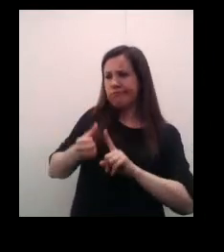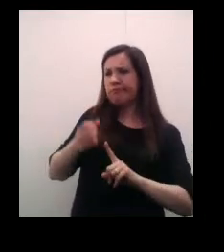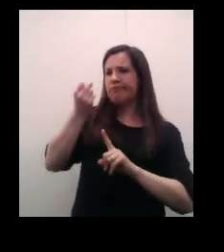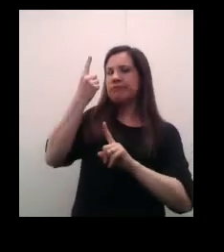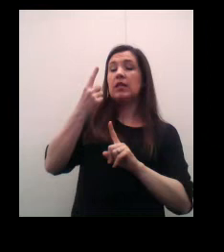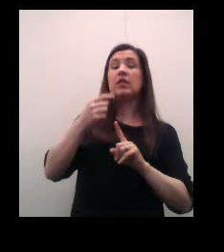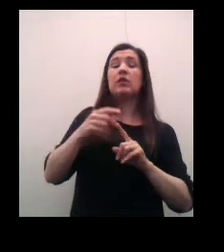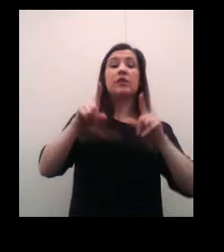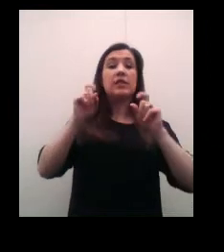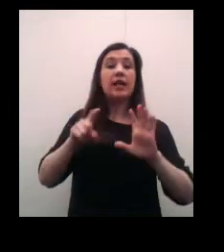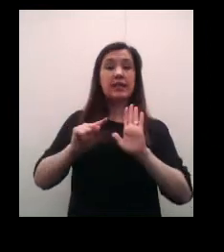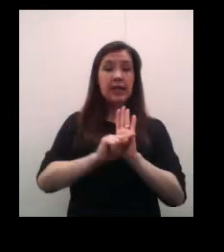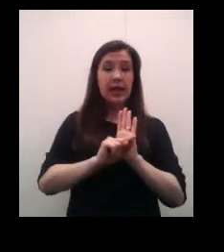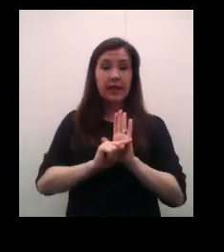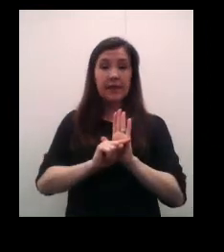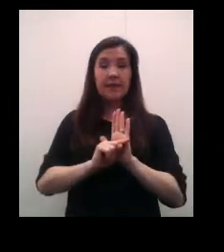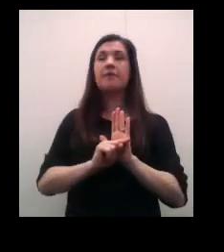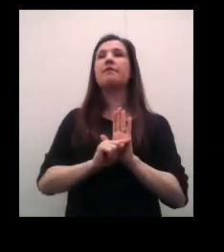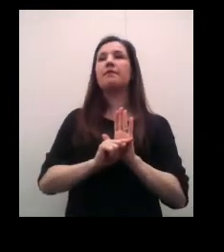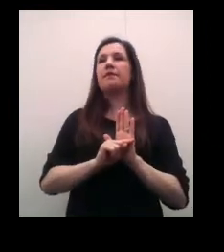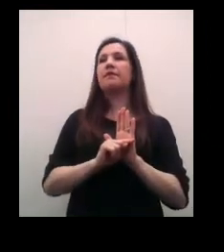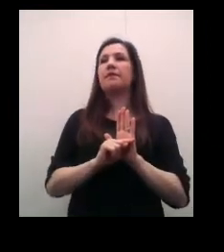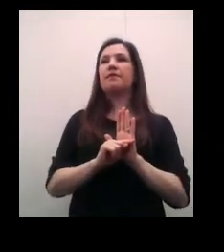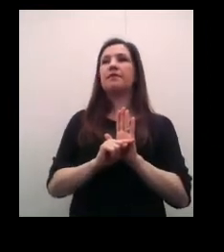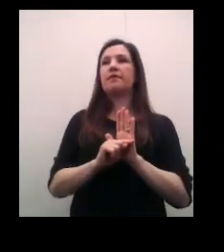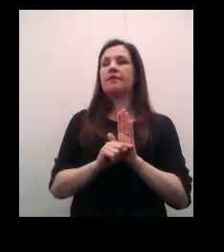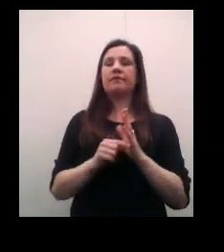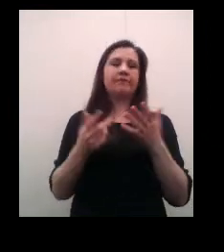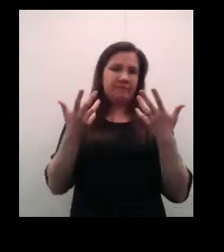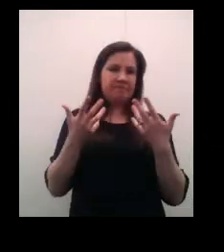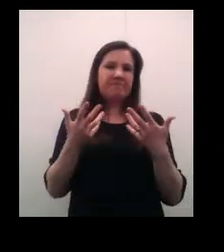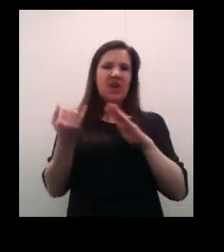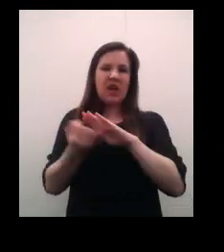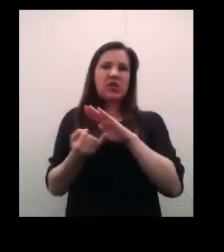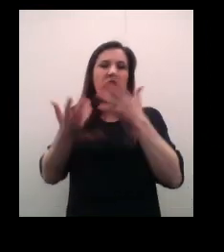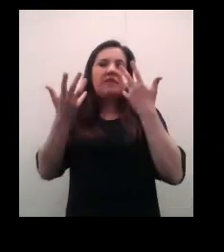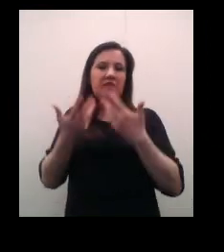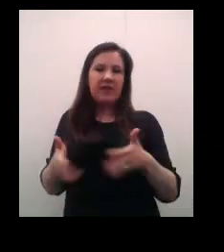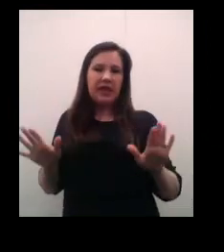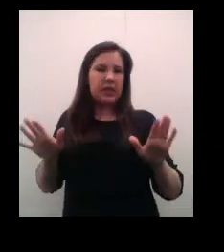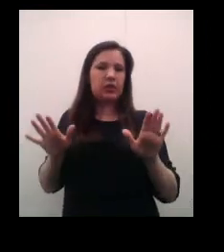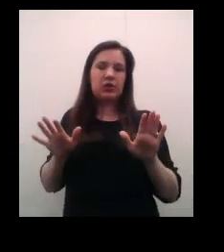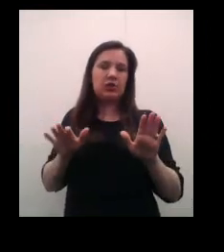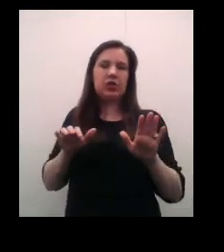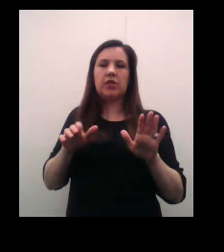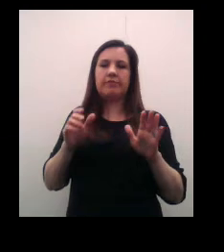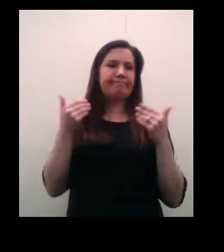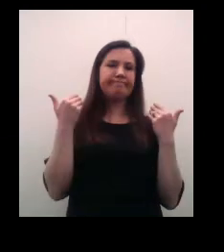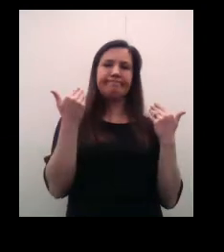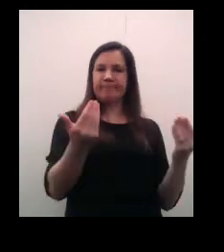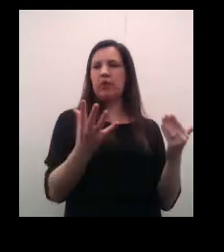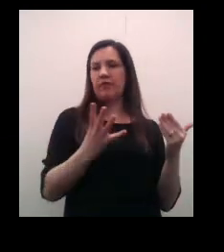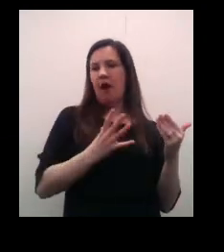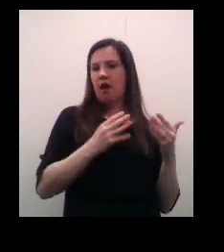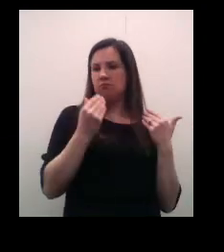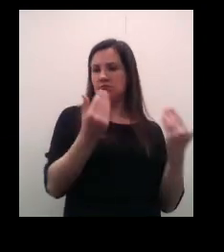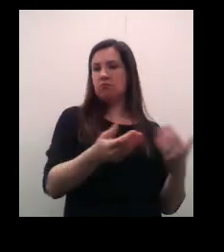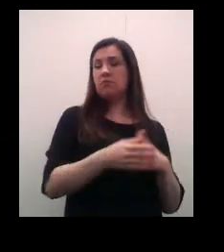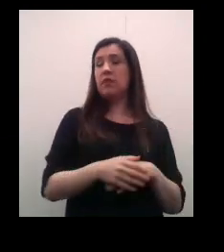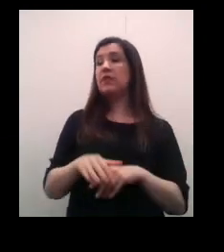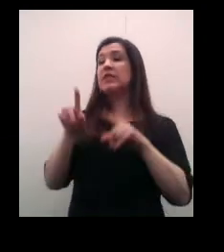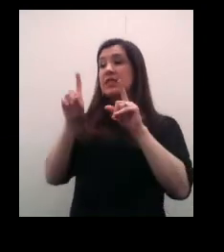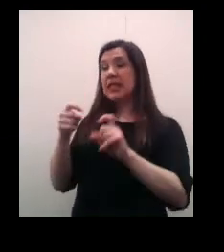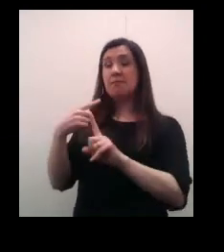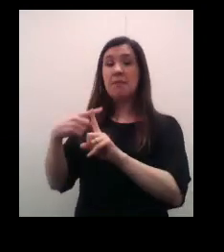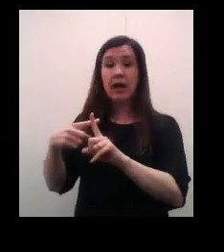test negative, then you can go, those orders don't mean anything anymore to you. And if you test